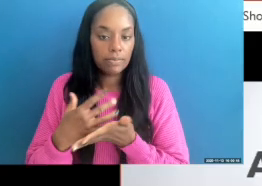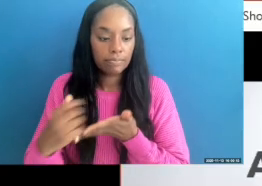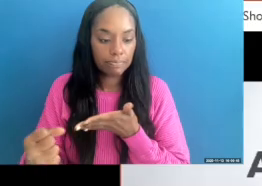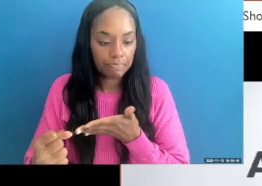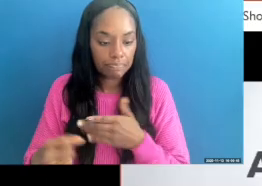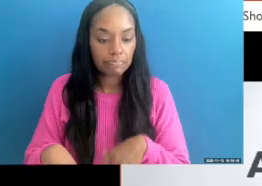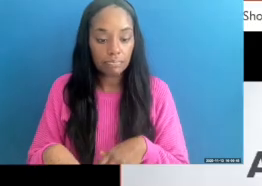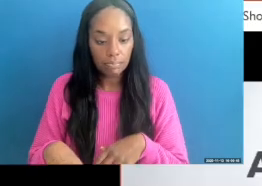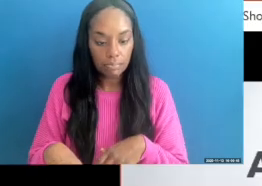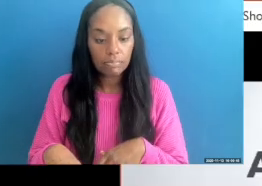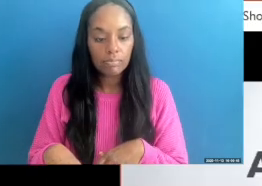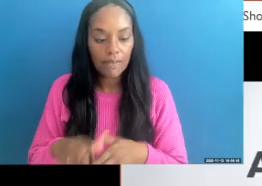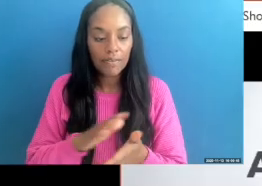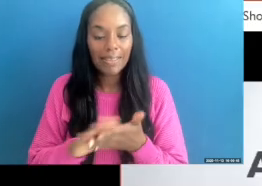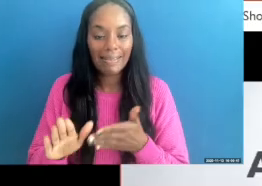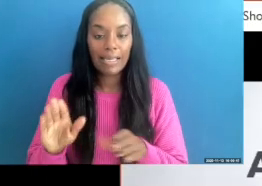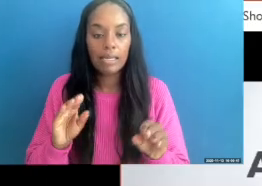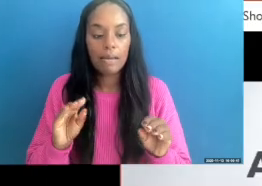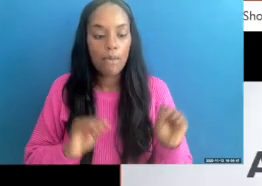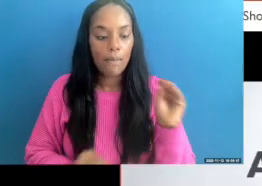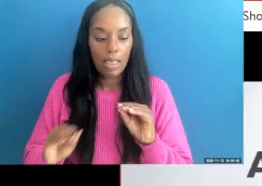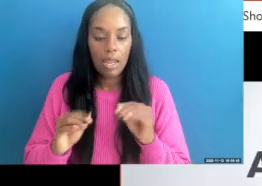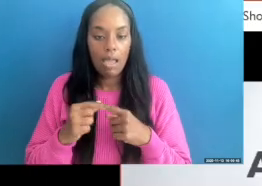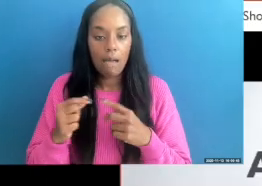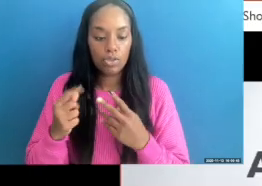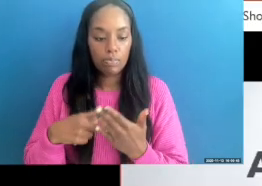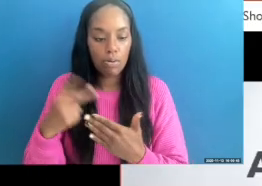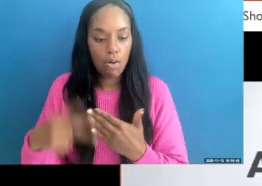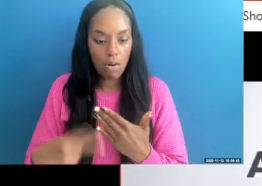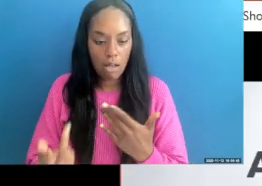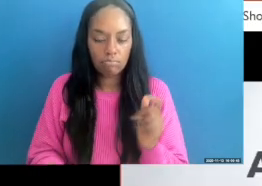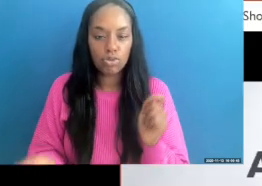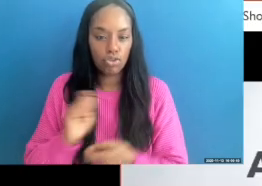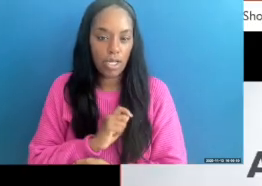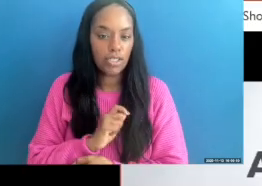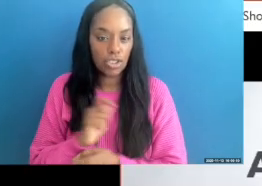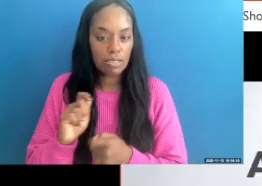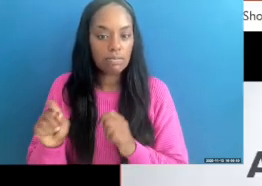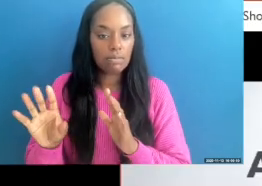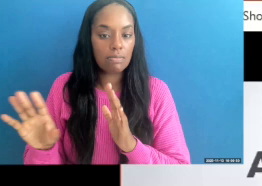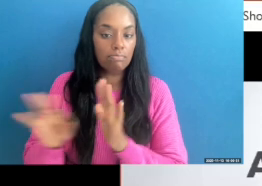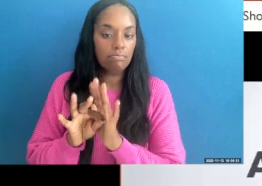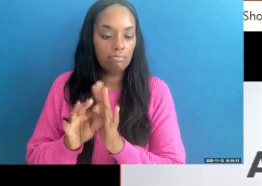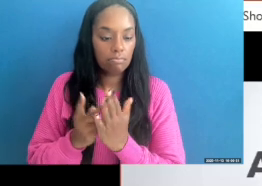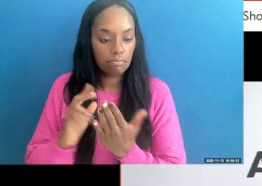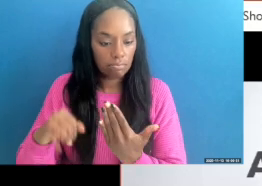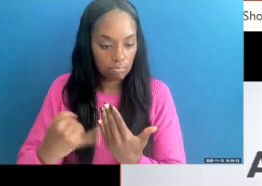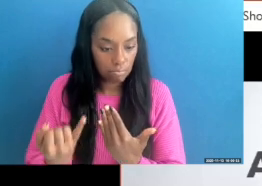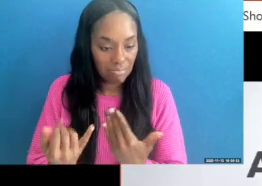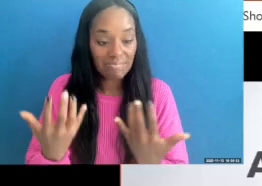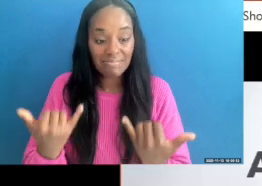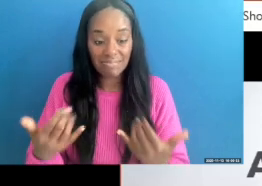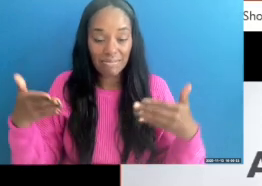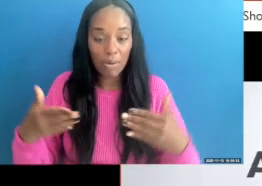the Clean Mobility Options programs, CARB is changing how they choose projects. They will now focus more on community needs, remove limits